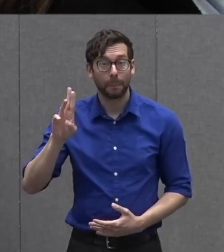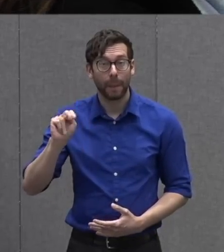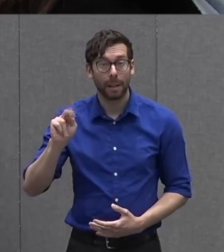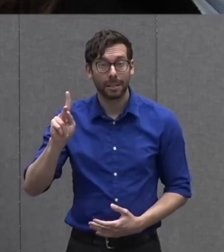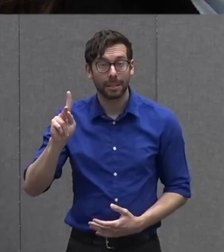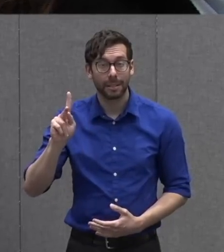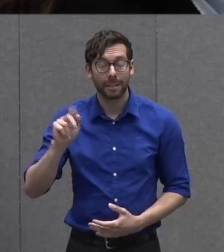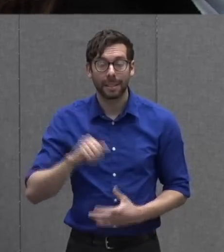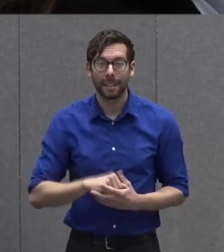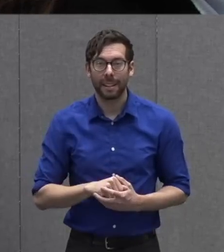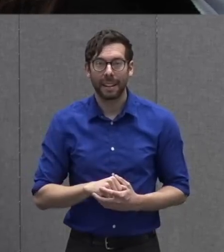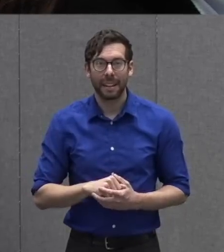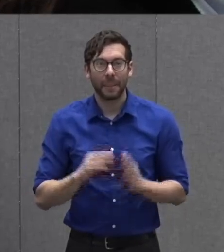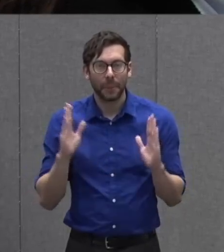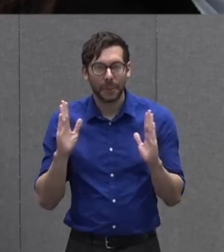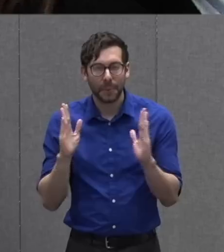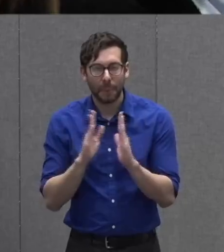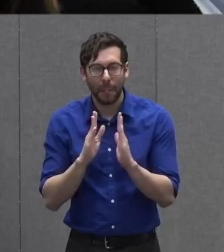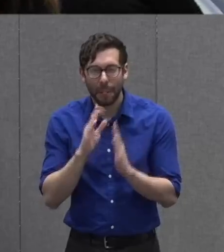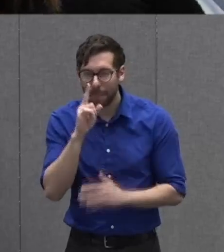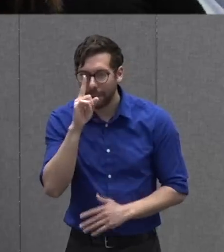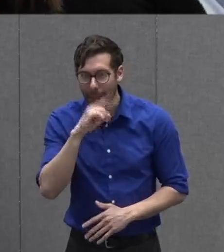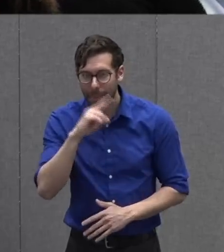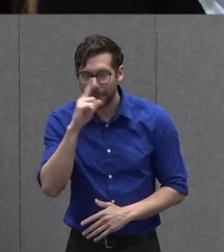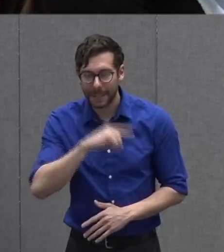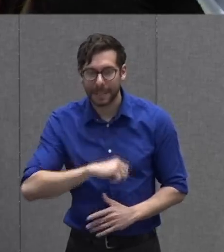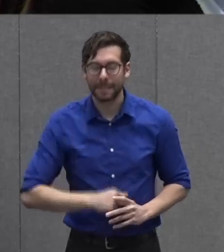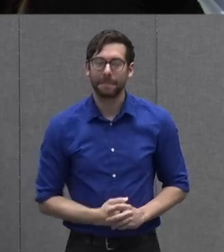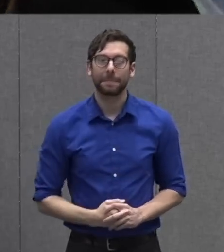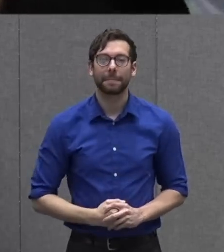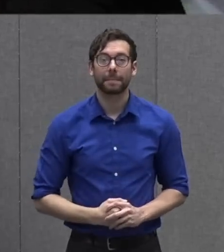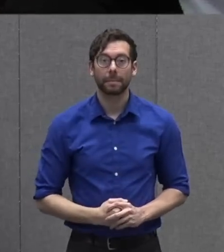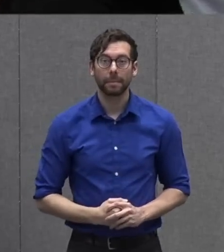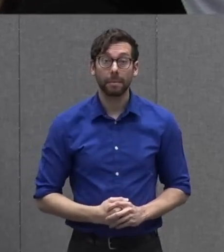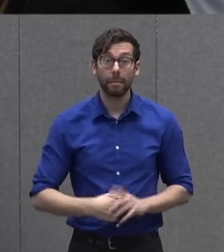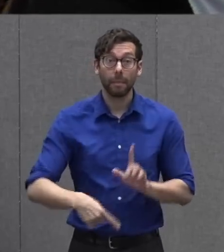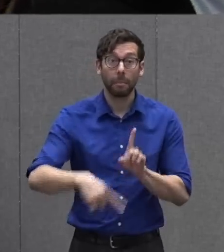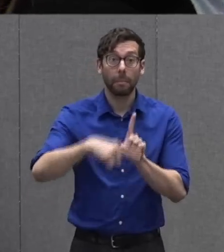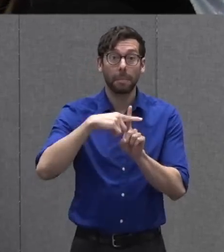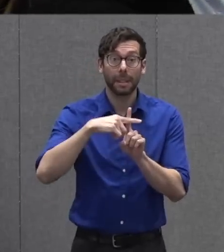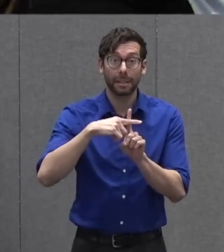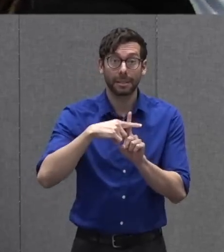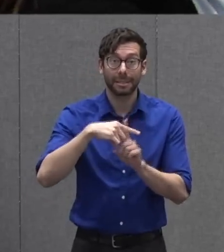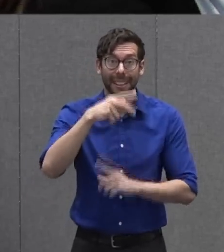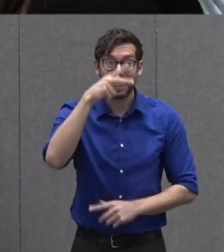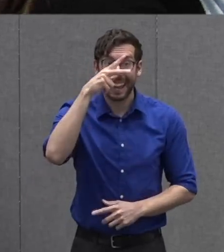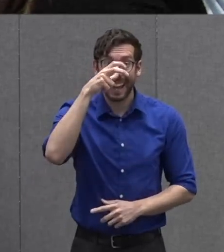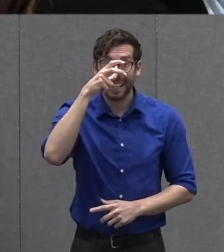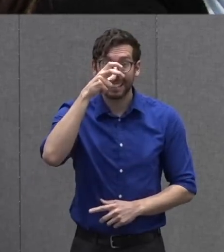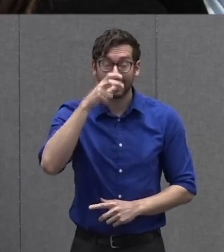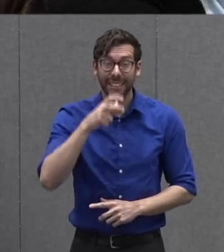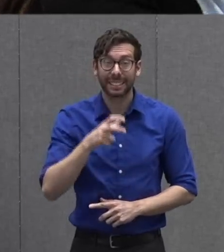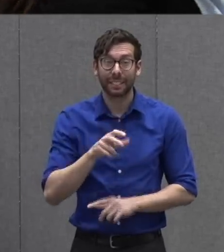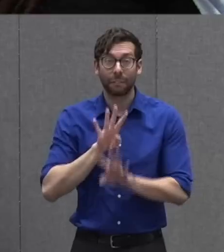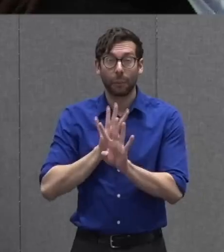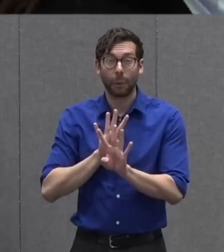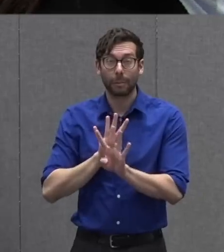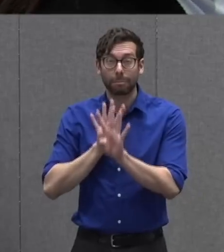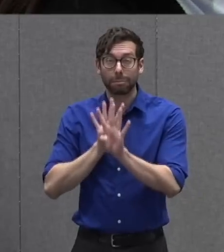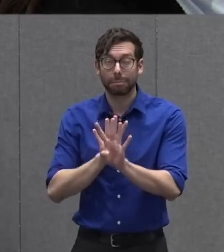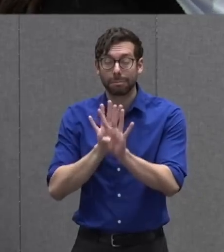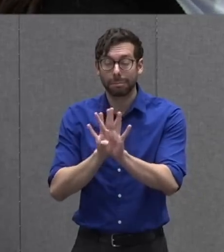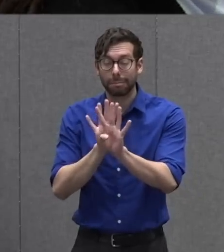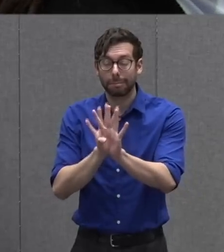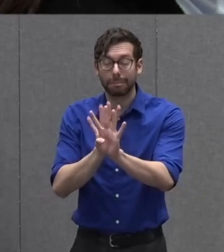and a tiny little mouse. But I also see the ants marching in 4 rows going down to